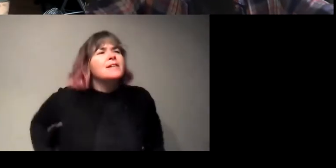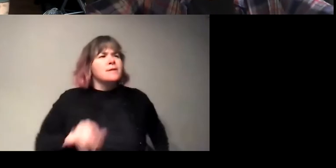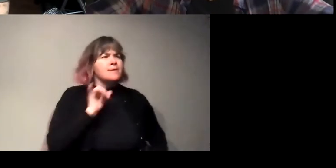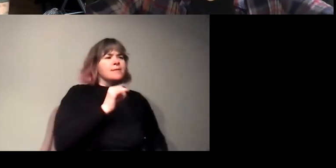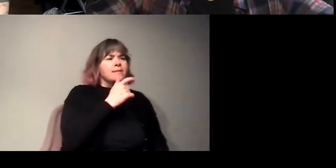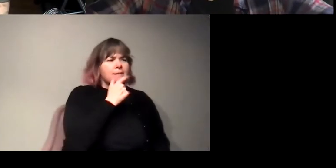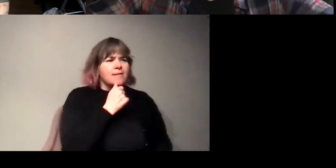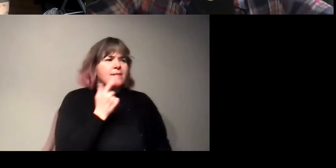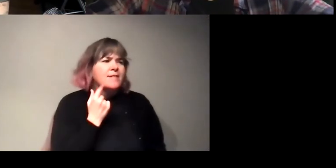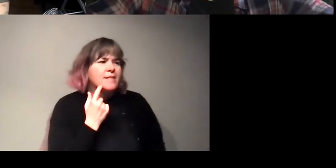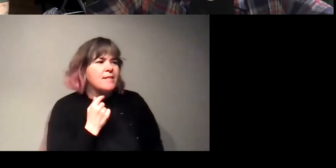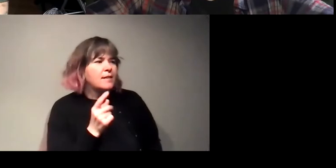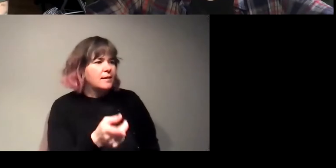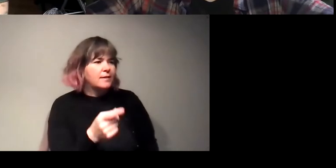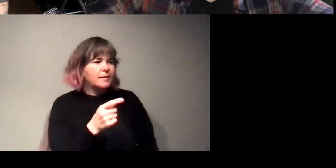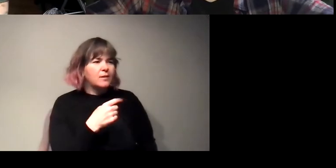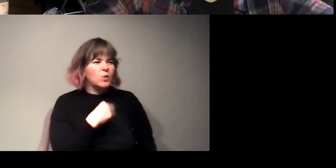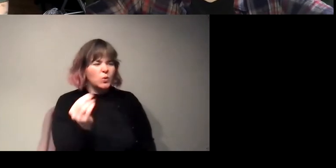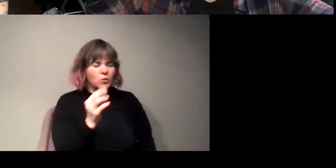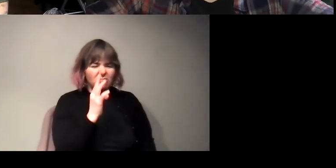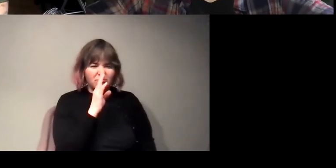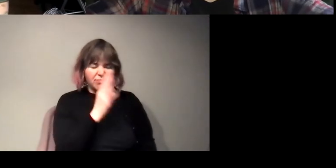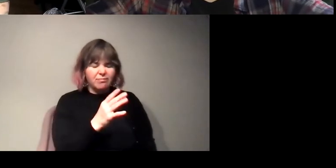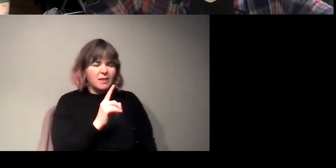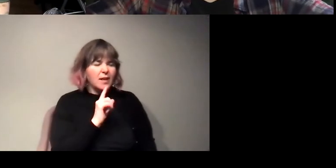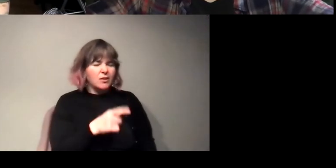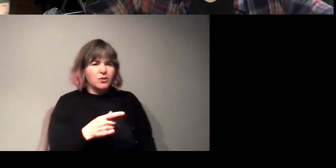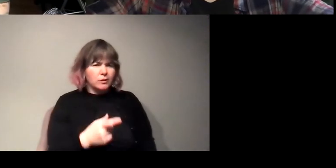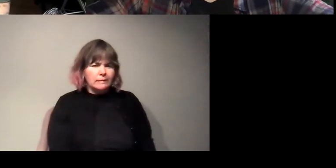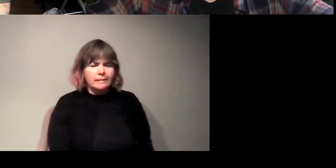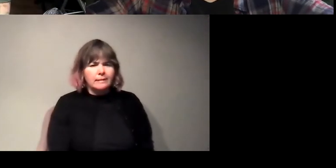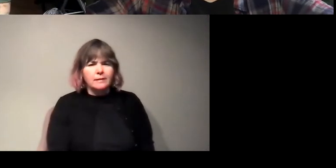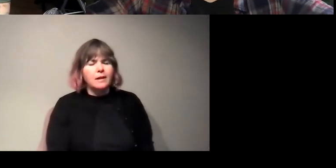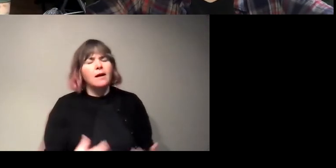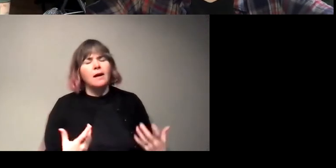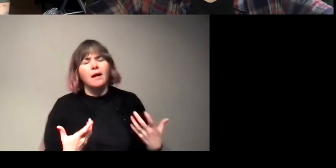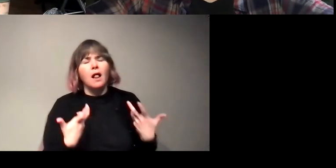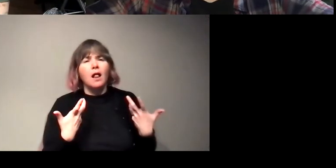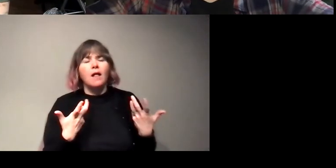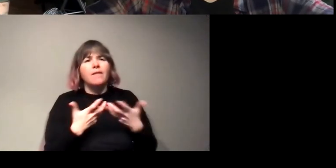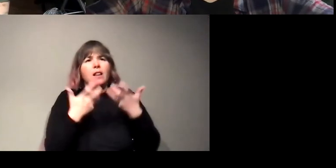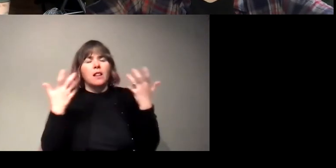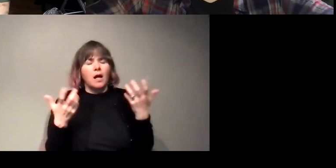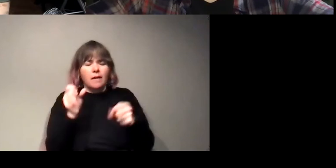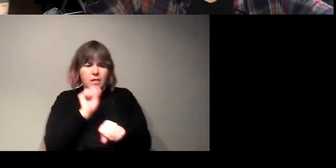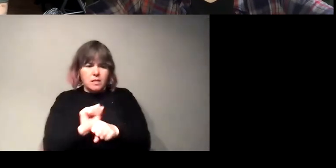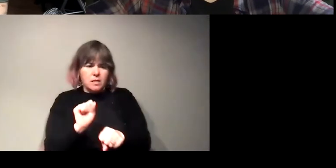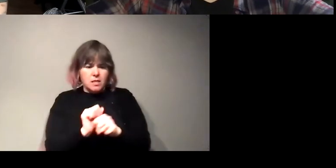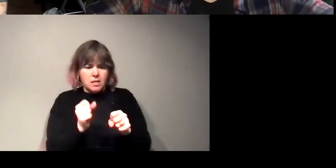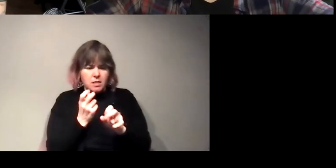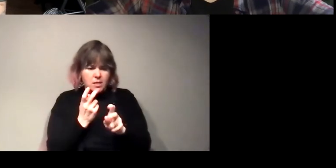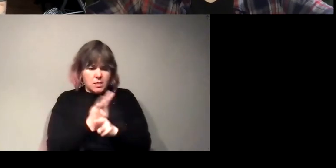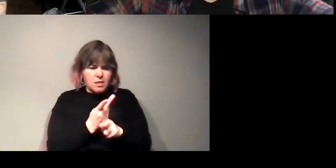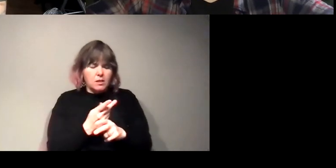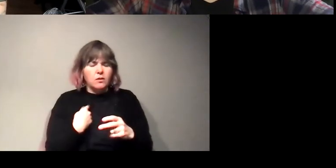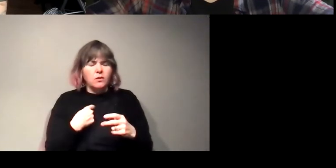So there's not a straightforward answer to that. So there's a lot of effort of certain groups to get people to